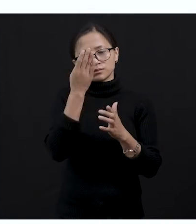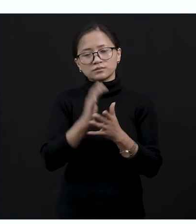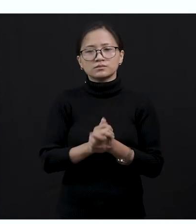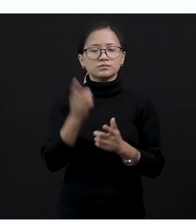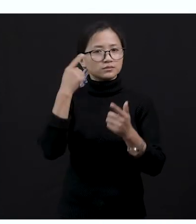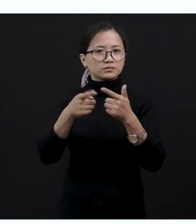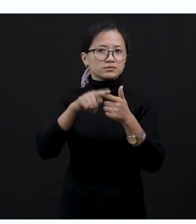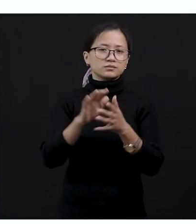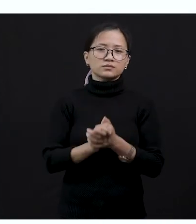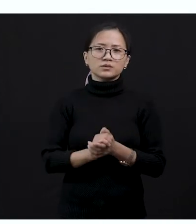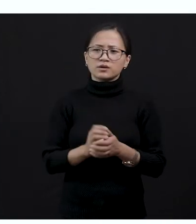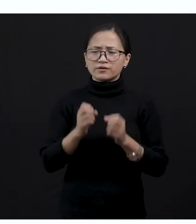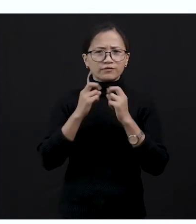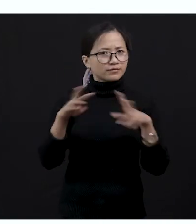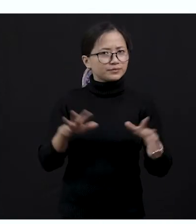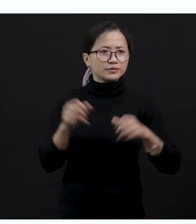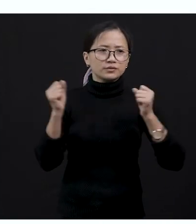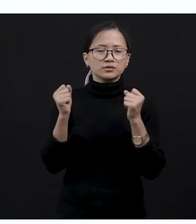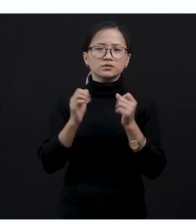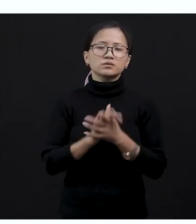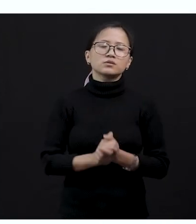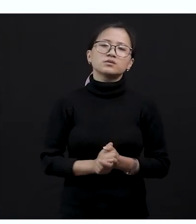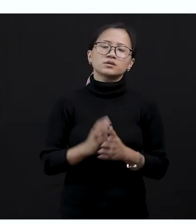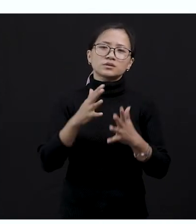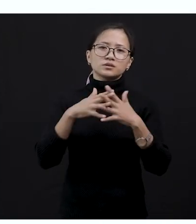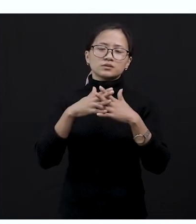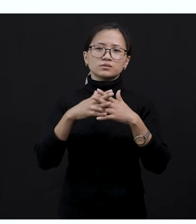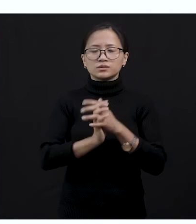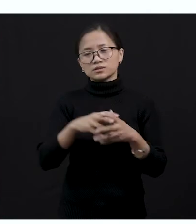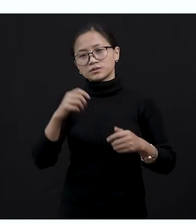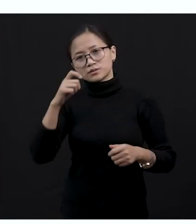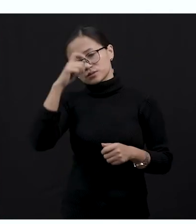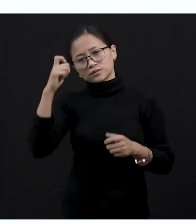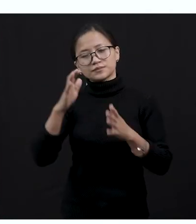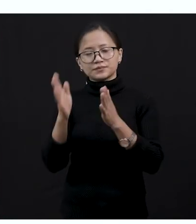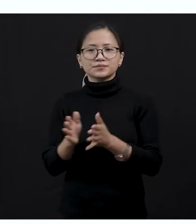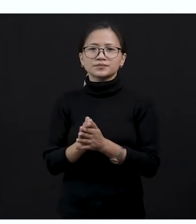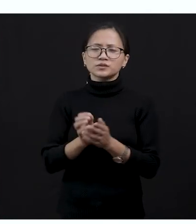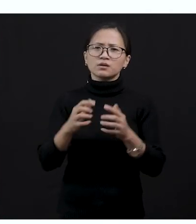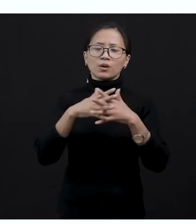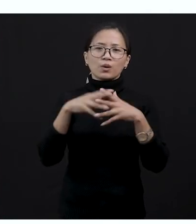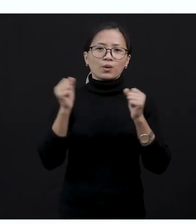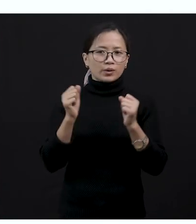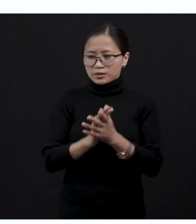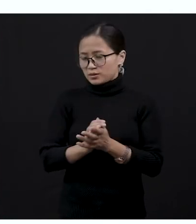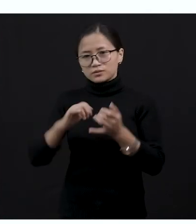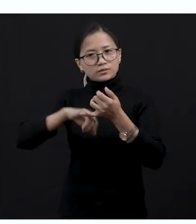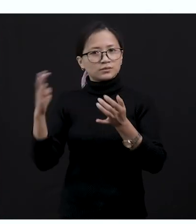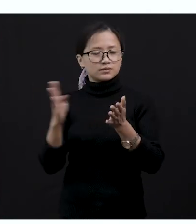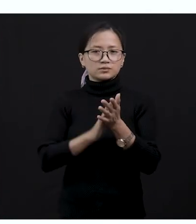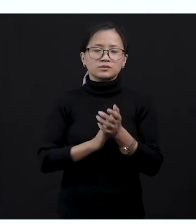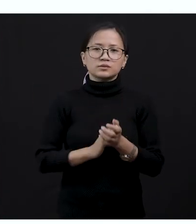we experience extreme cold, right? That is winter season. Then remaining months, we also